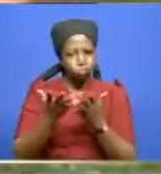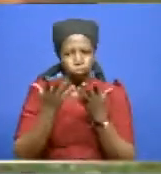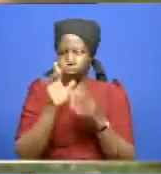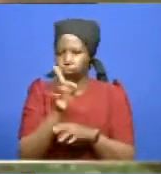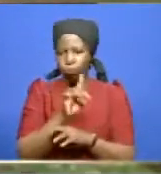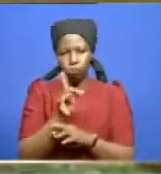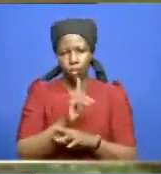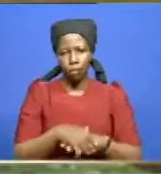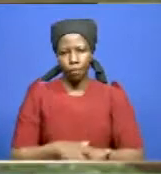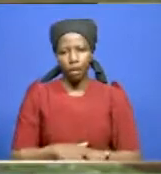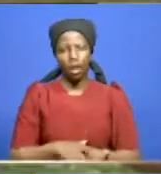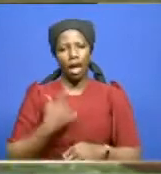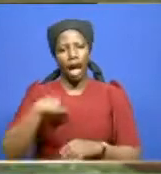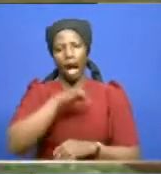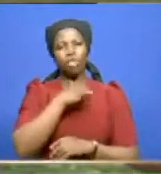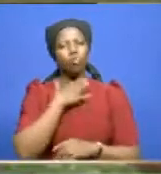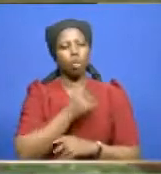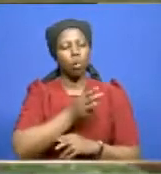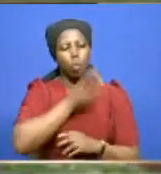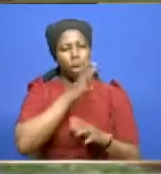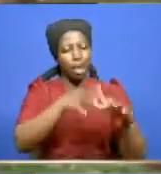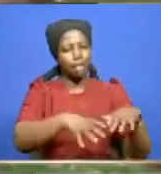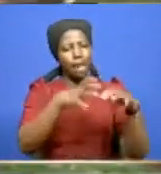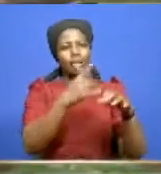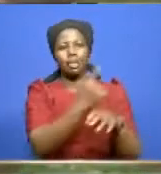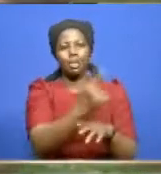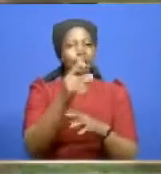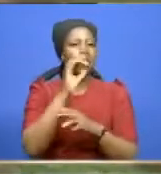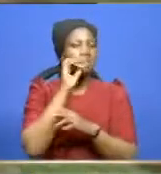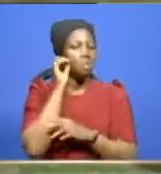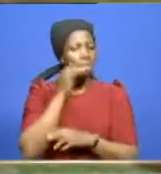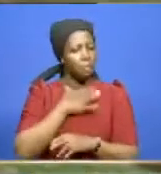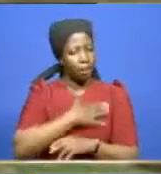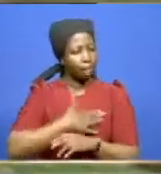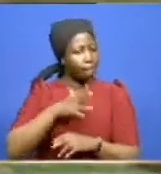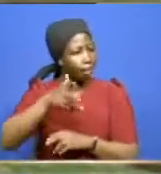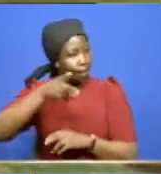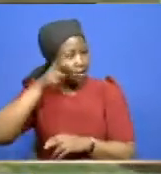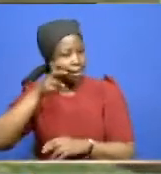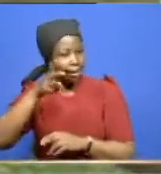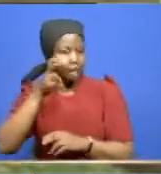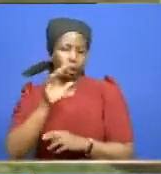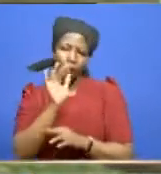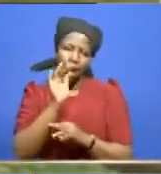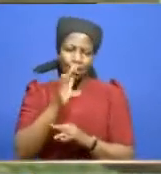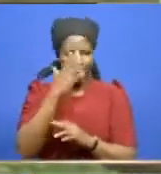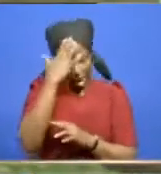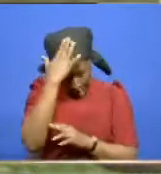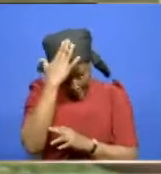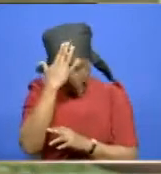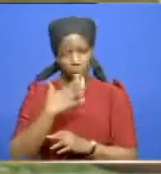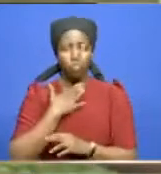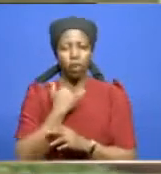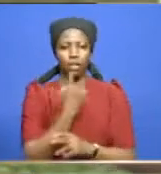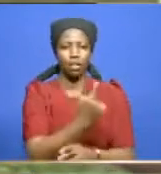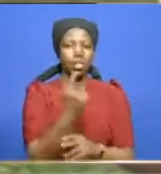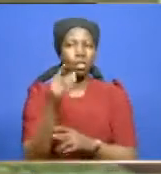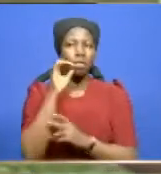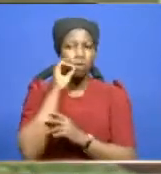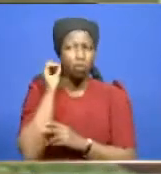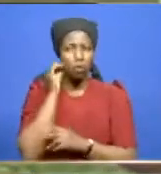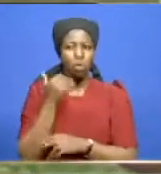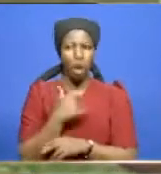kila mboma. Watusikilize, tunawaomba kwa unyenyekevu. We want every home, as I've read the speech, iwe